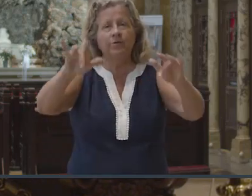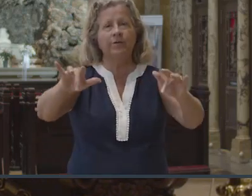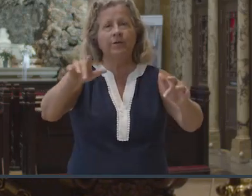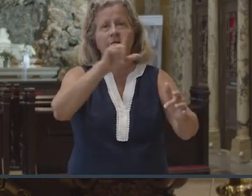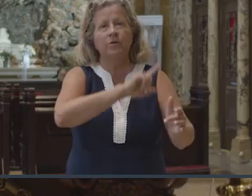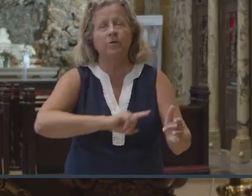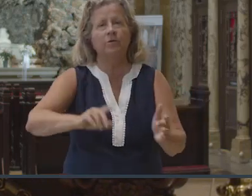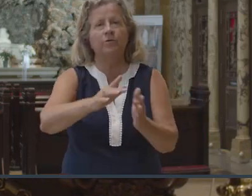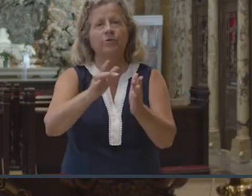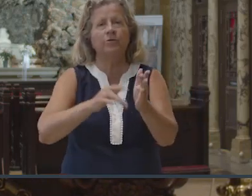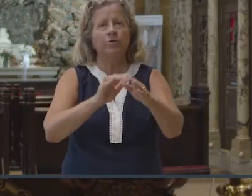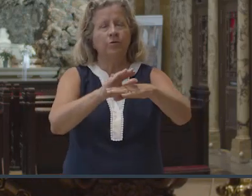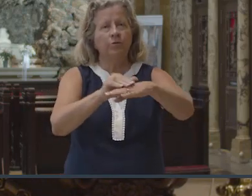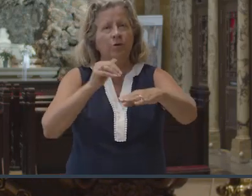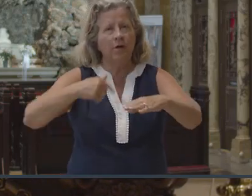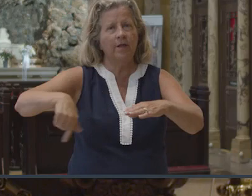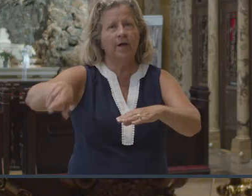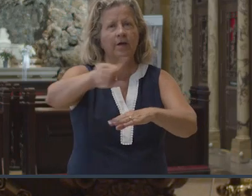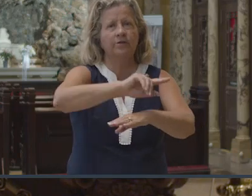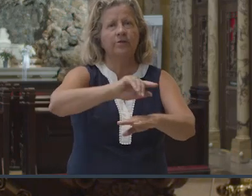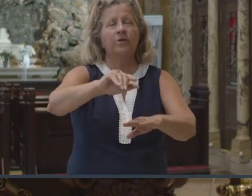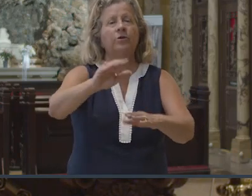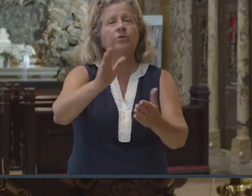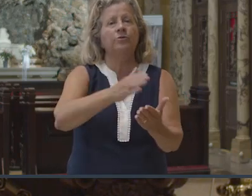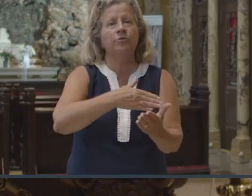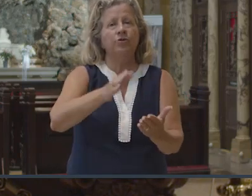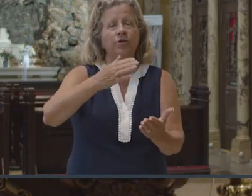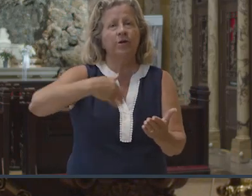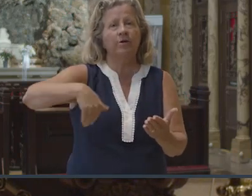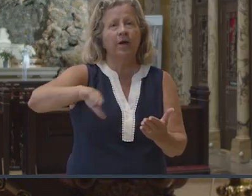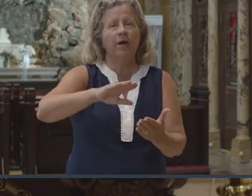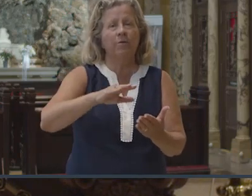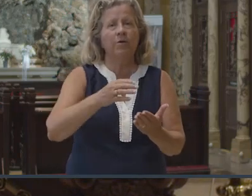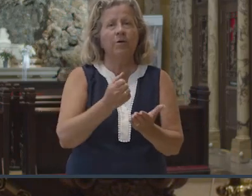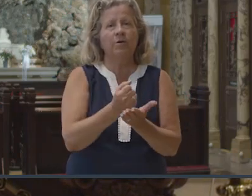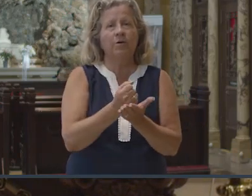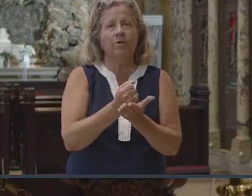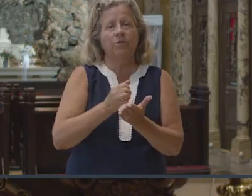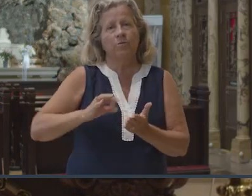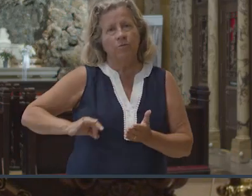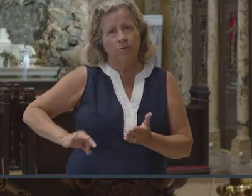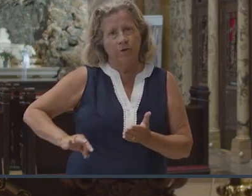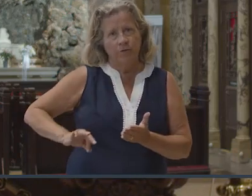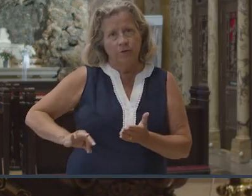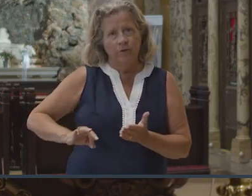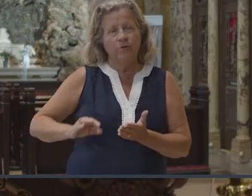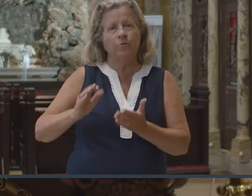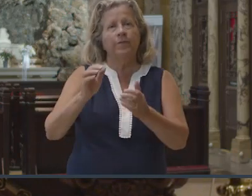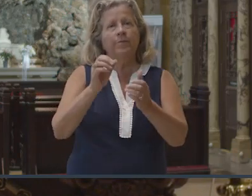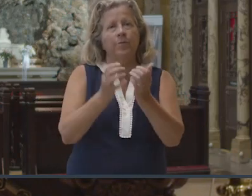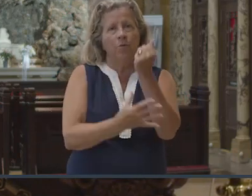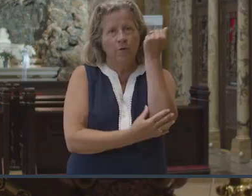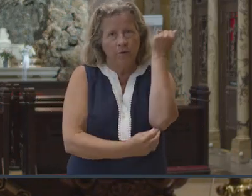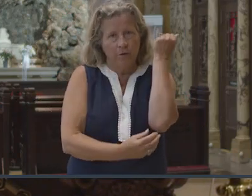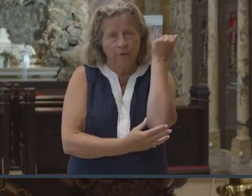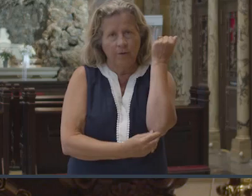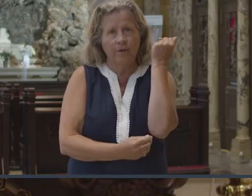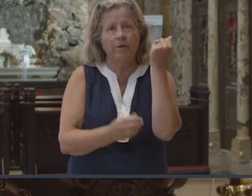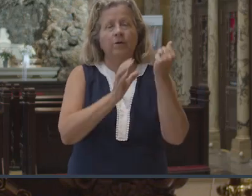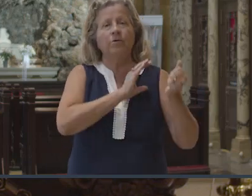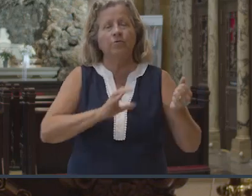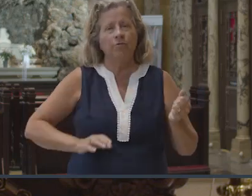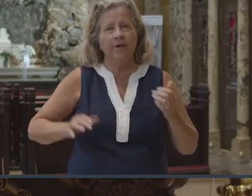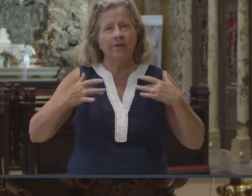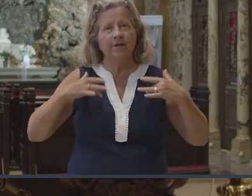Lord Jesus, you call us to share our resources with the poor and the needy. Christ, have mercy. Christ, have